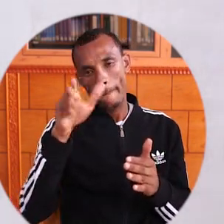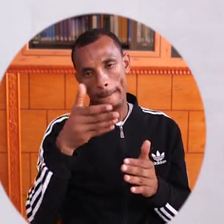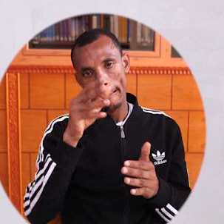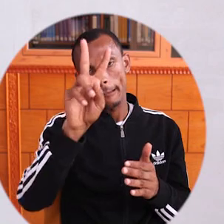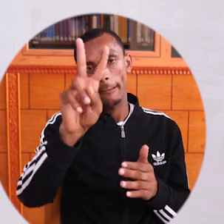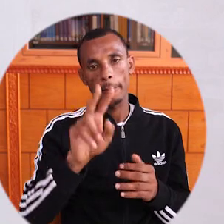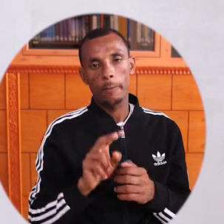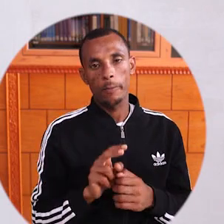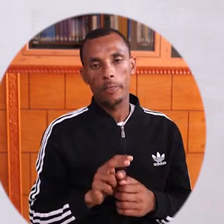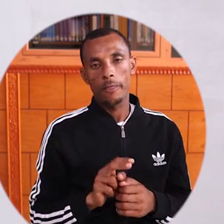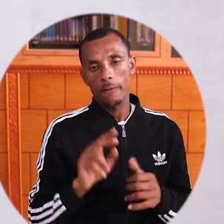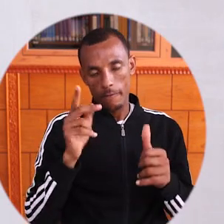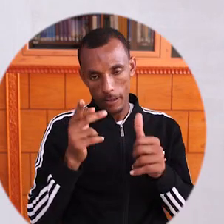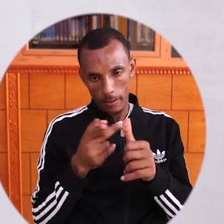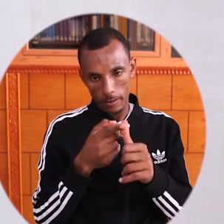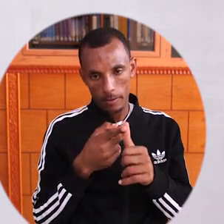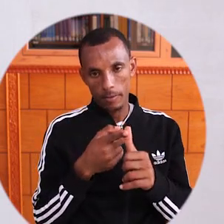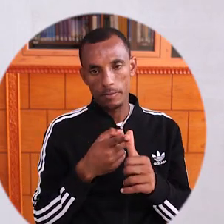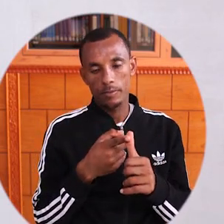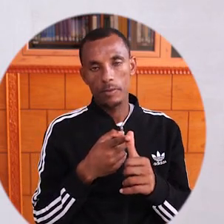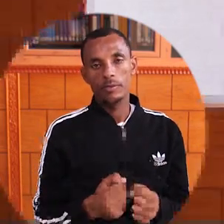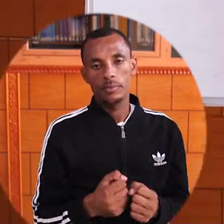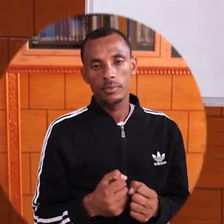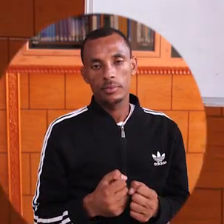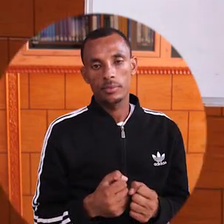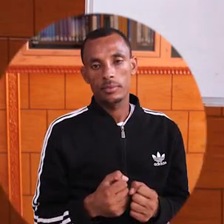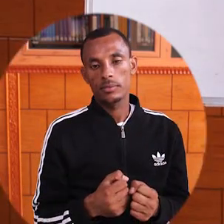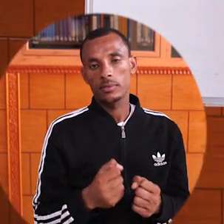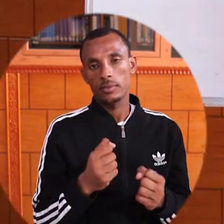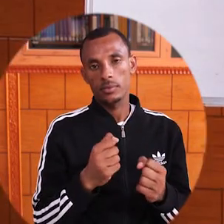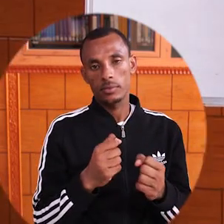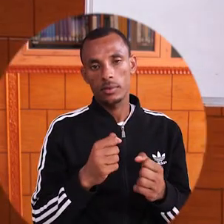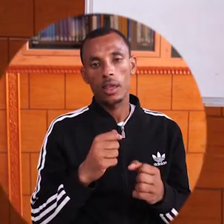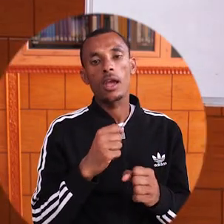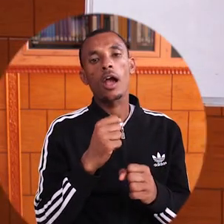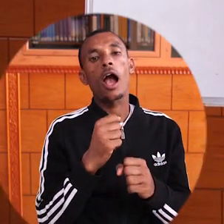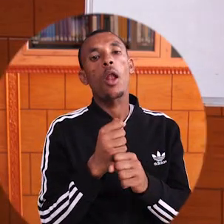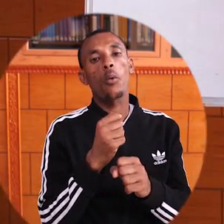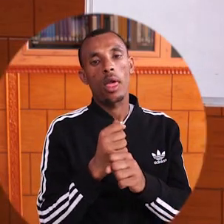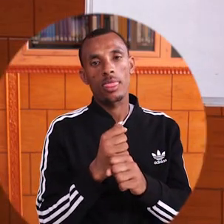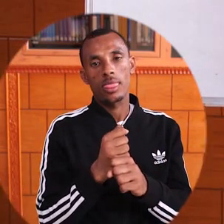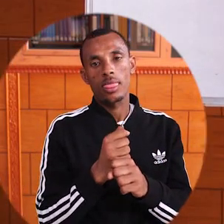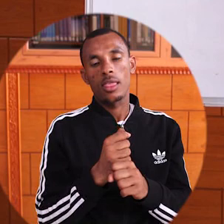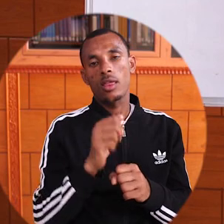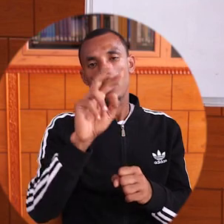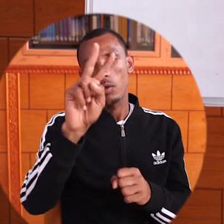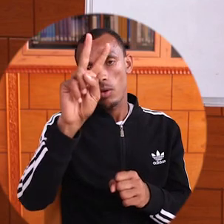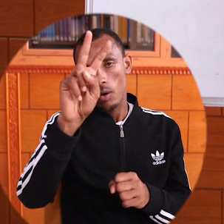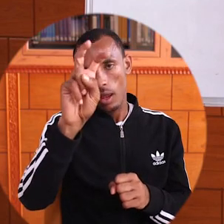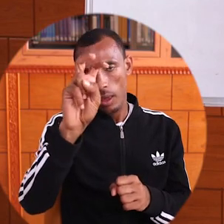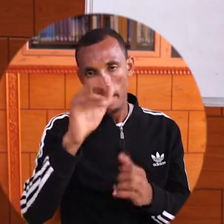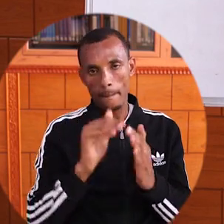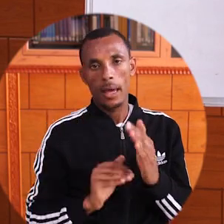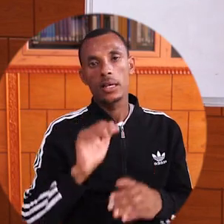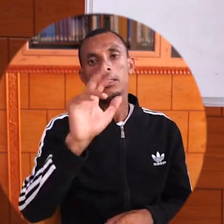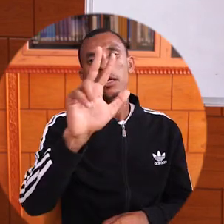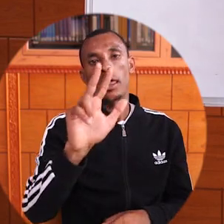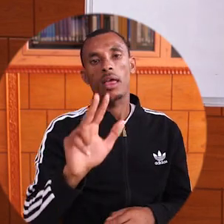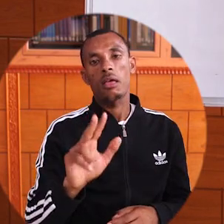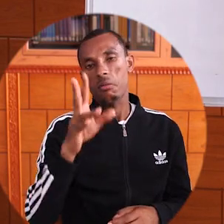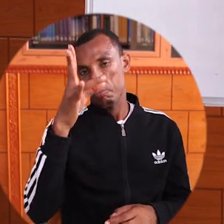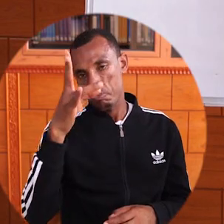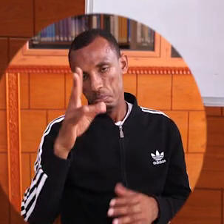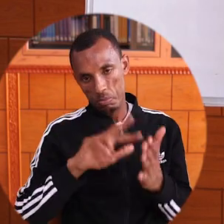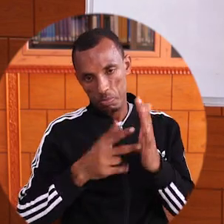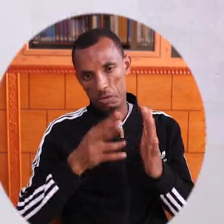So first we can calculate 20 minus 3, the brass. So 20 minus 3 is 70.